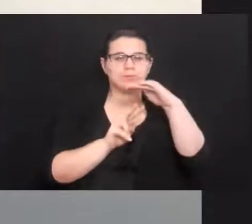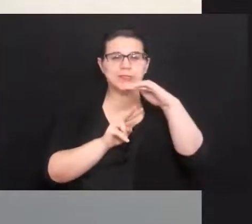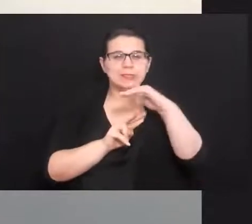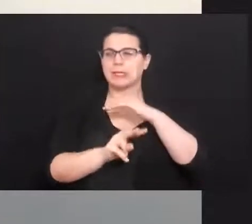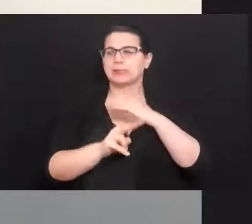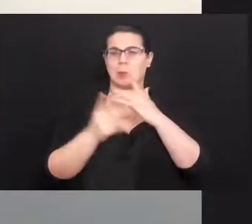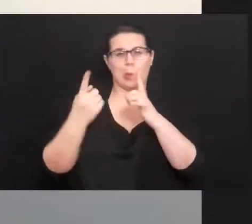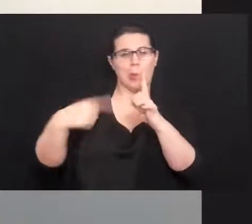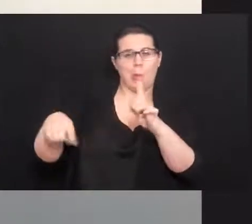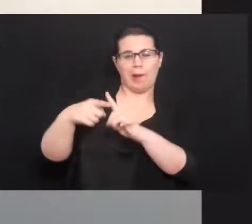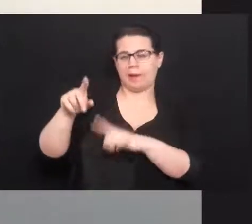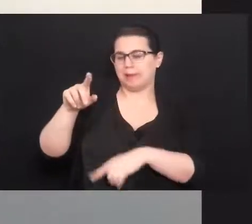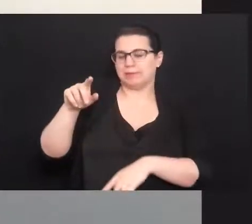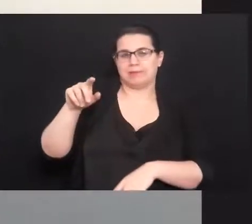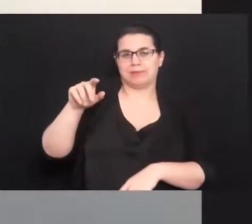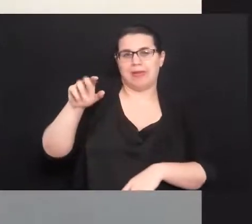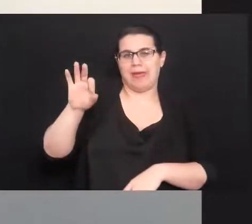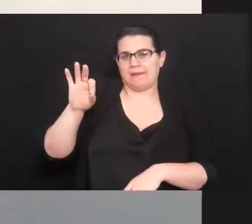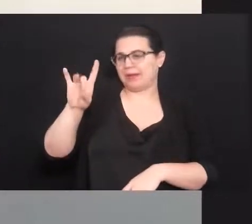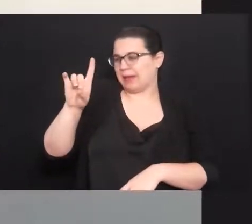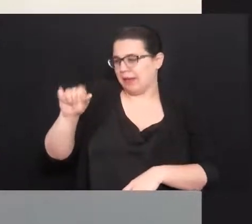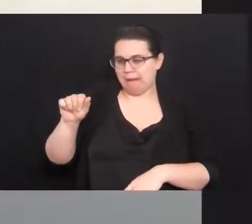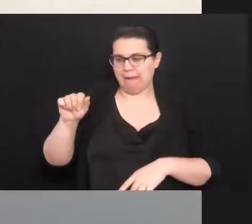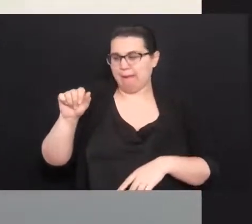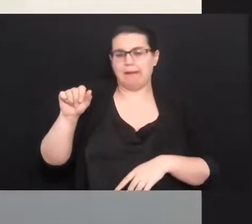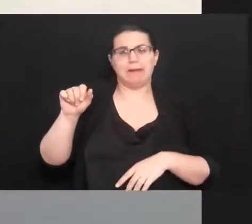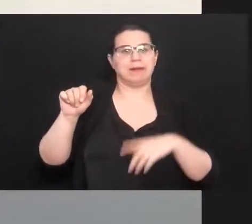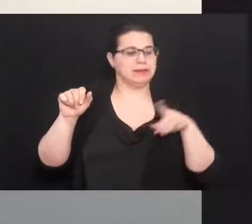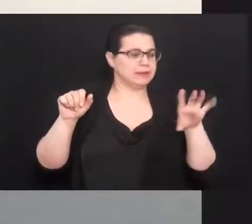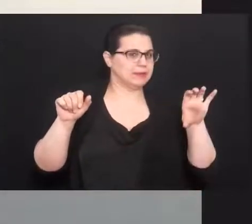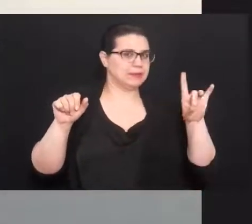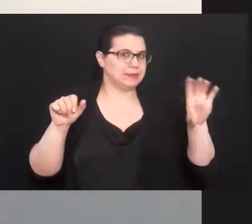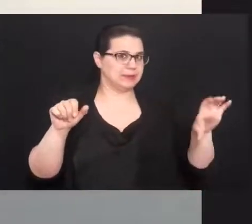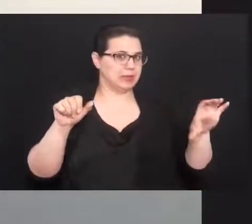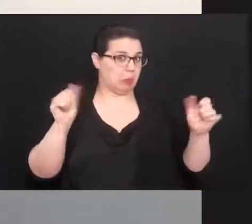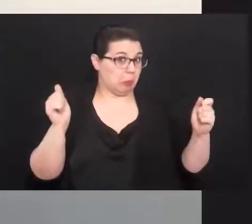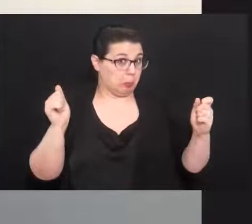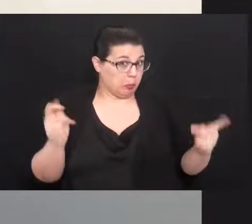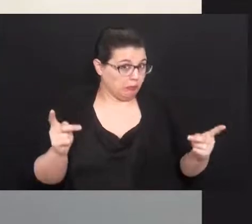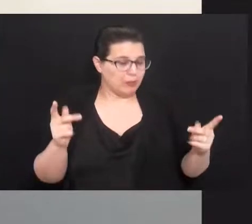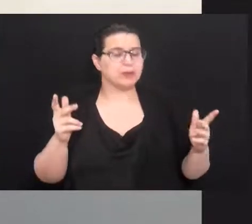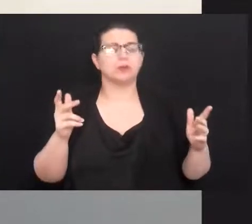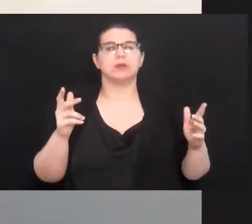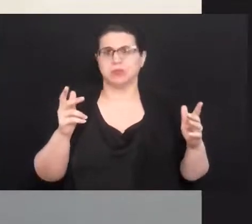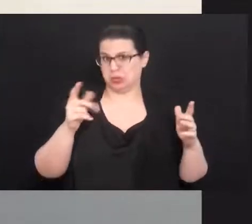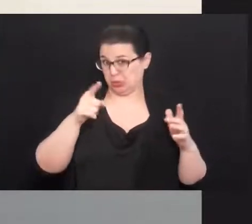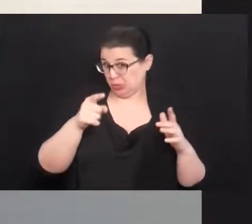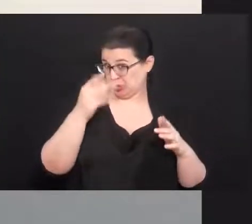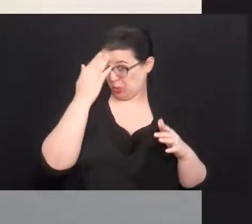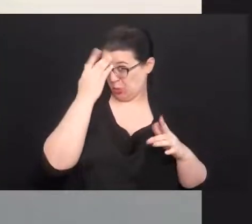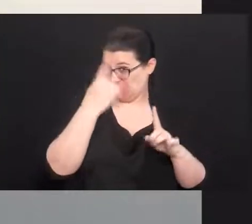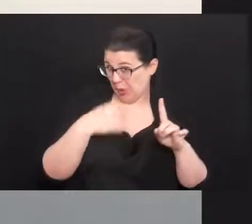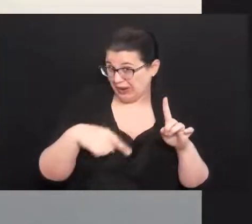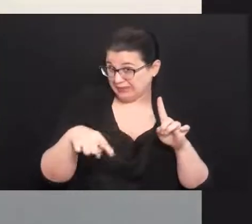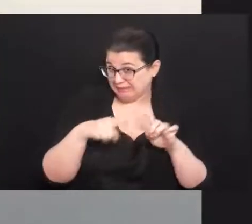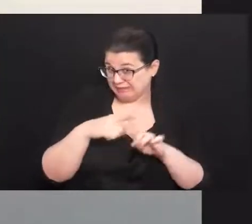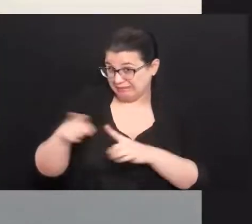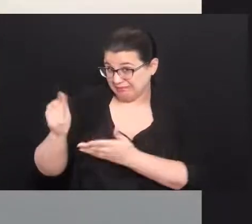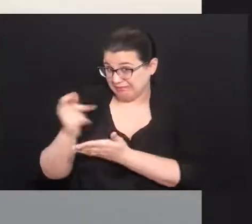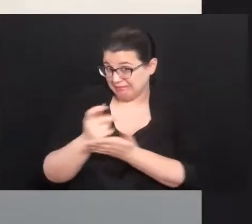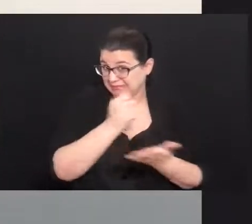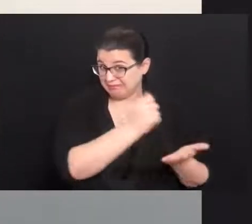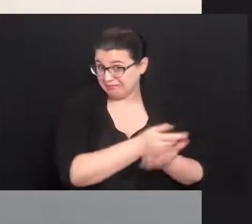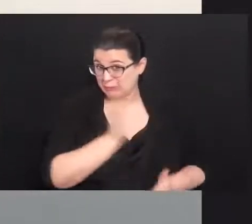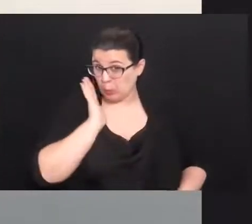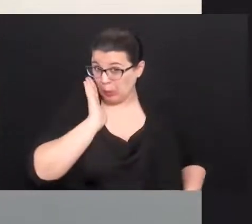have an idea for when that 5 to 11-year-old group may be approved for that vaccine? And General Hoyer, I know you mentioned